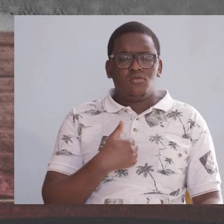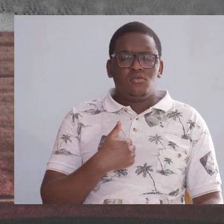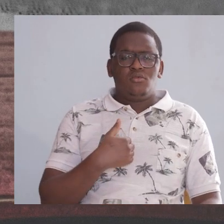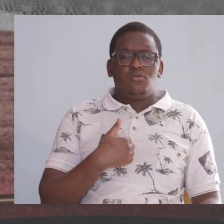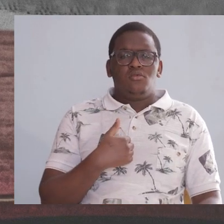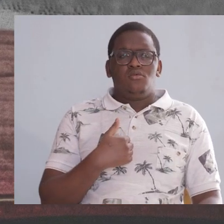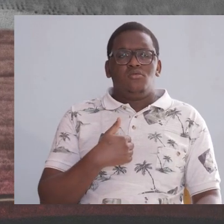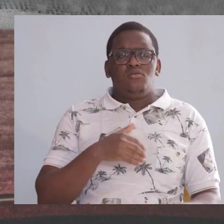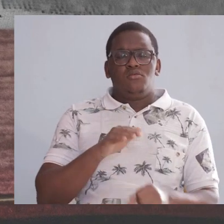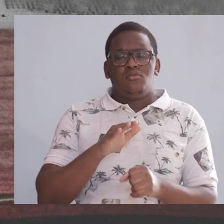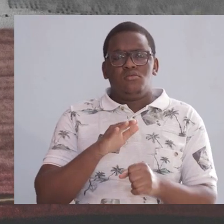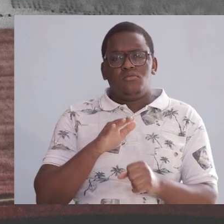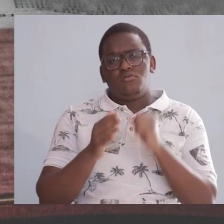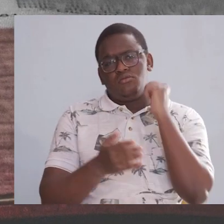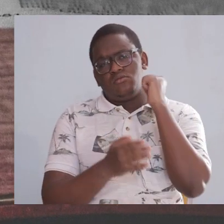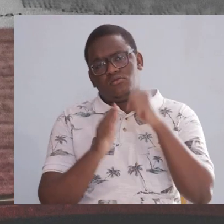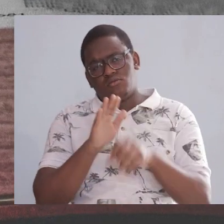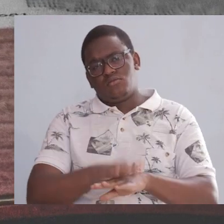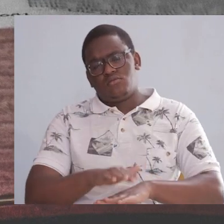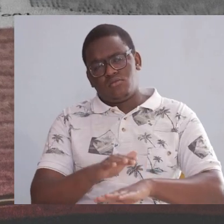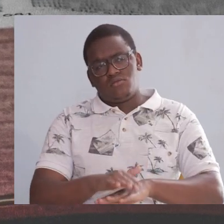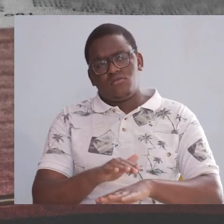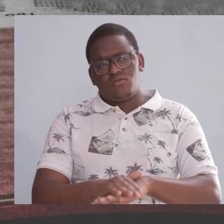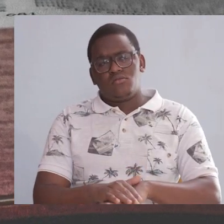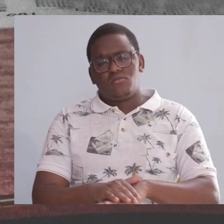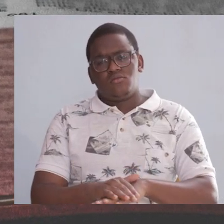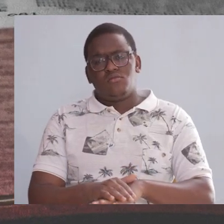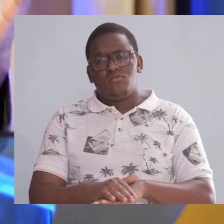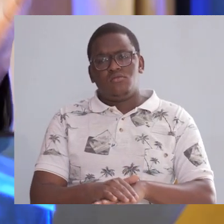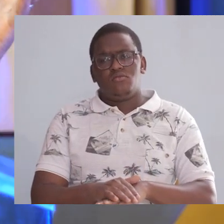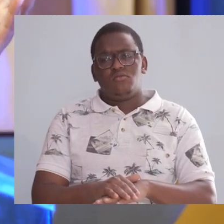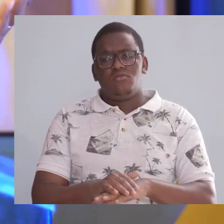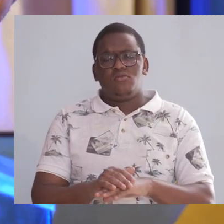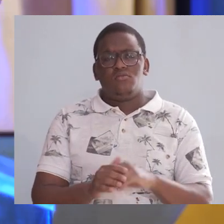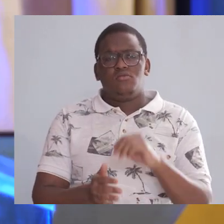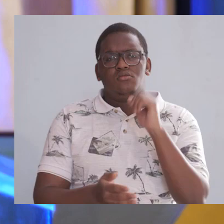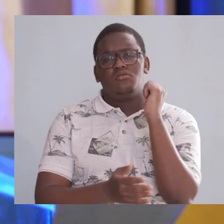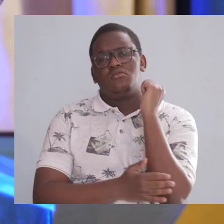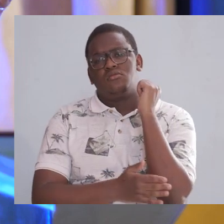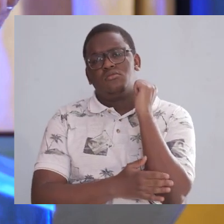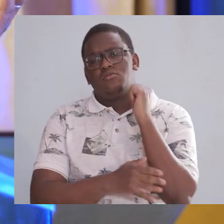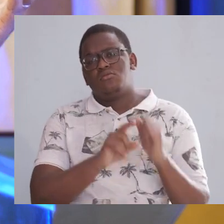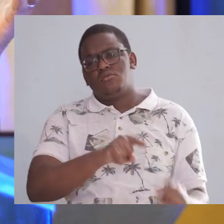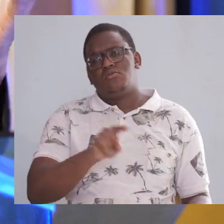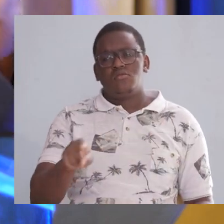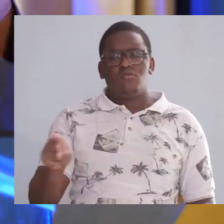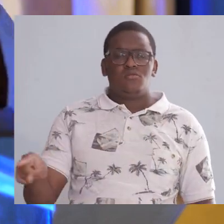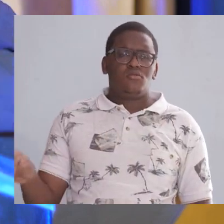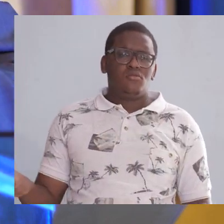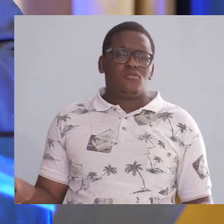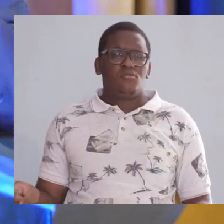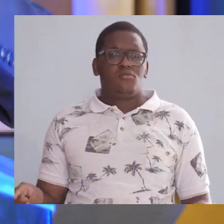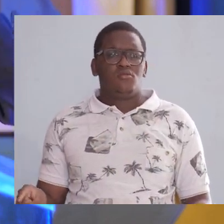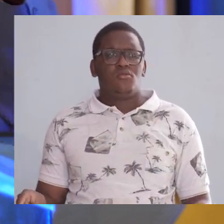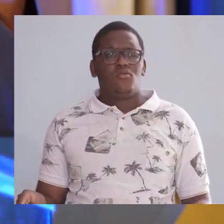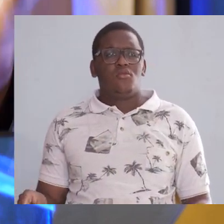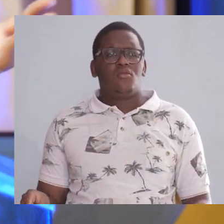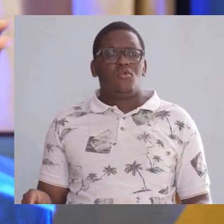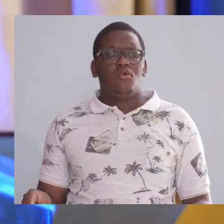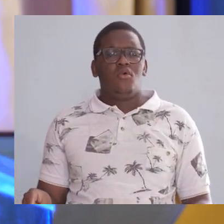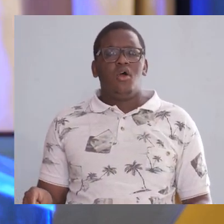people. Meaning that the Lord blesses what you have worked for legitimately, and he causes it to